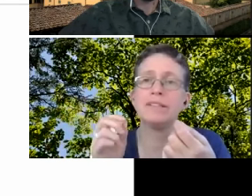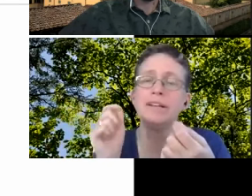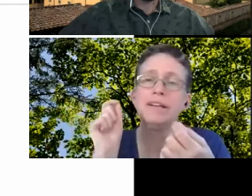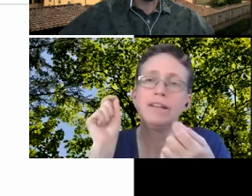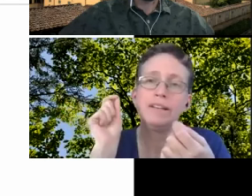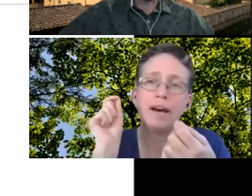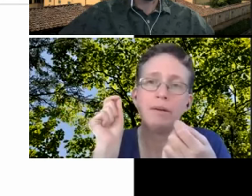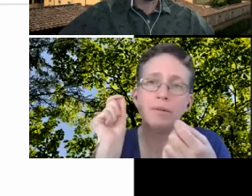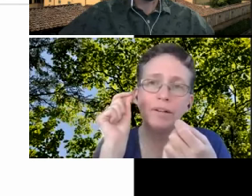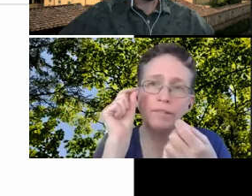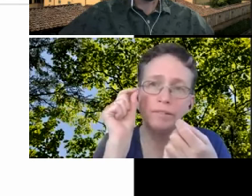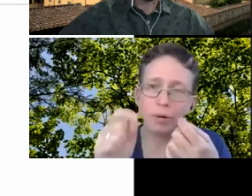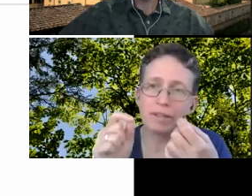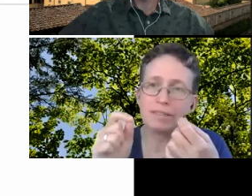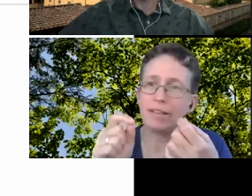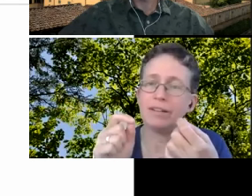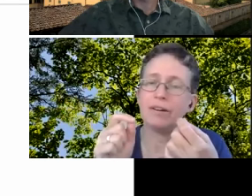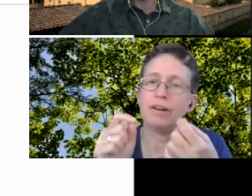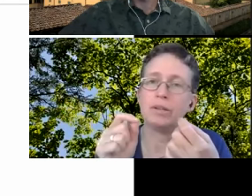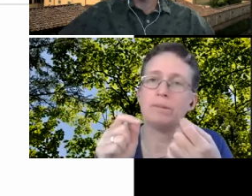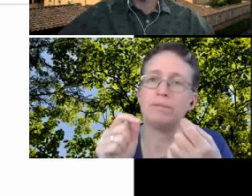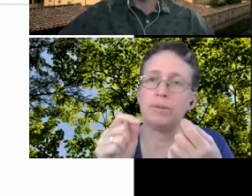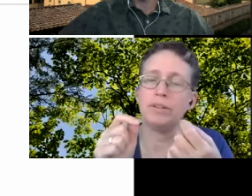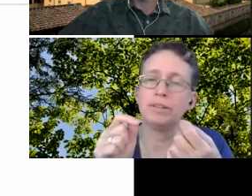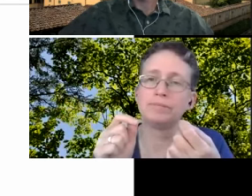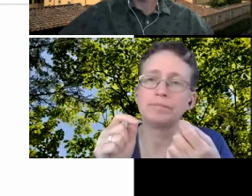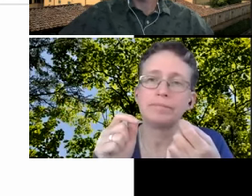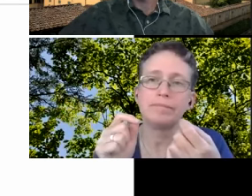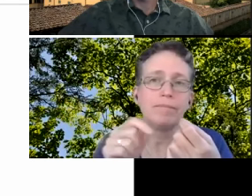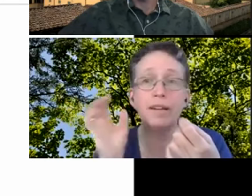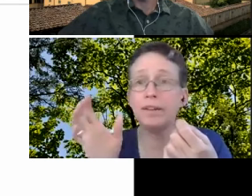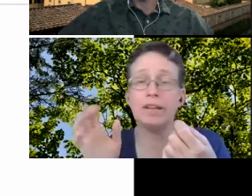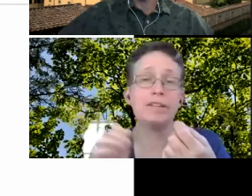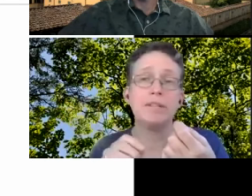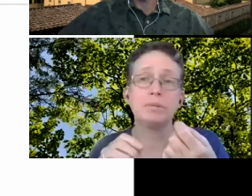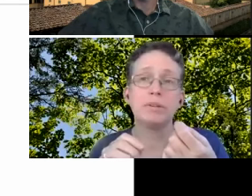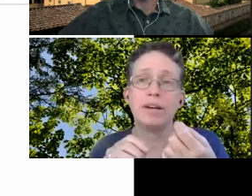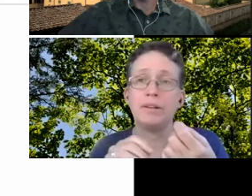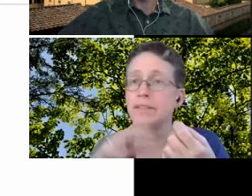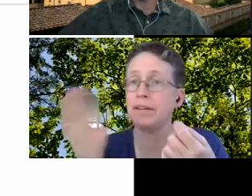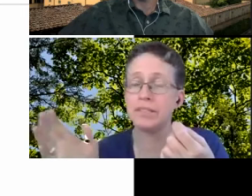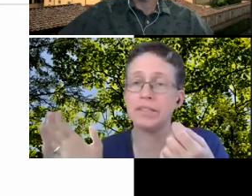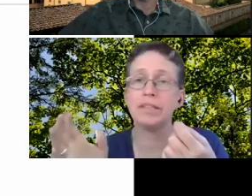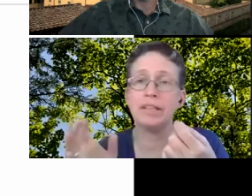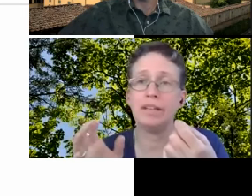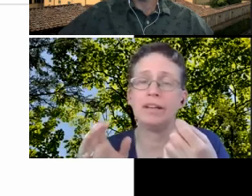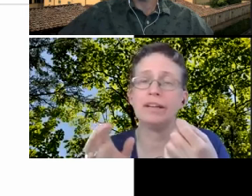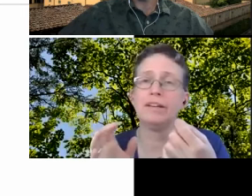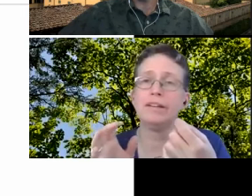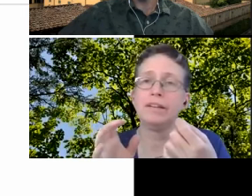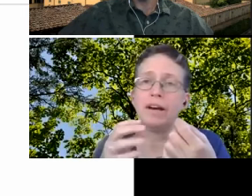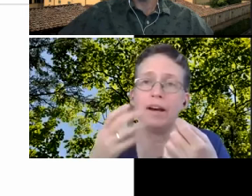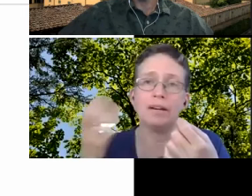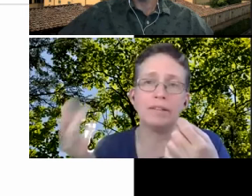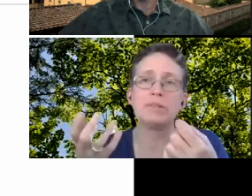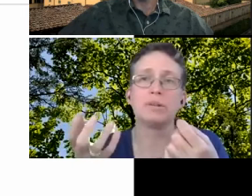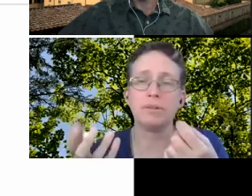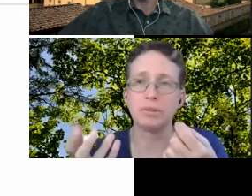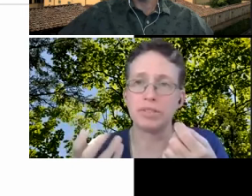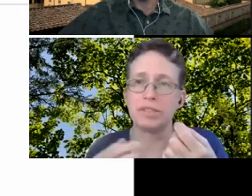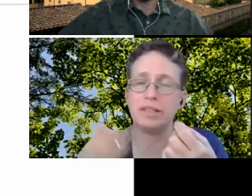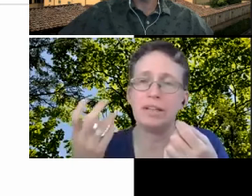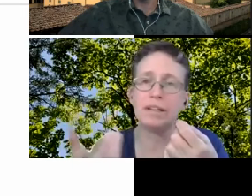coyotes that will focus in on human food, and other individual coyotes that are still eating